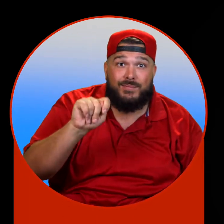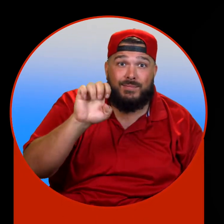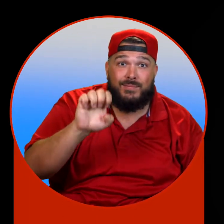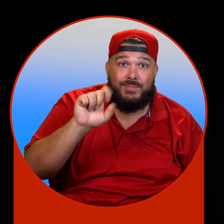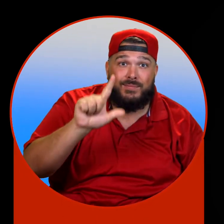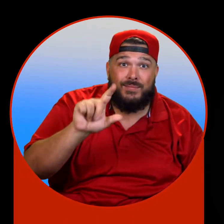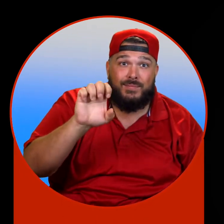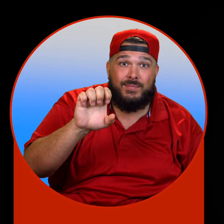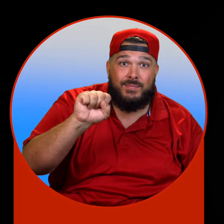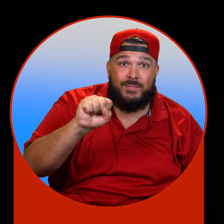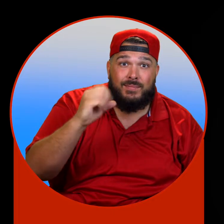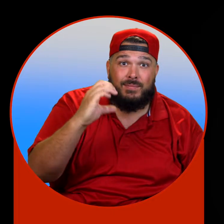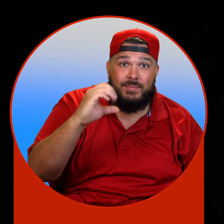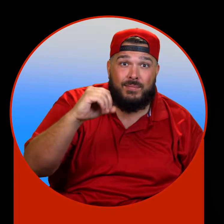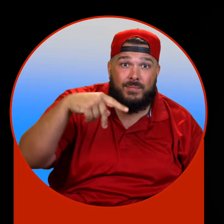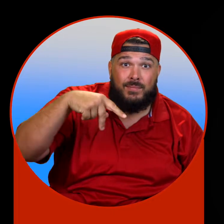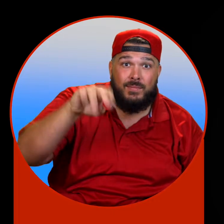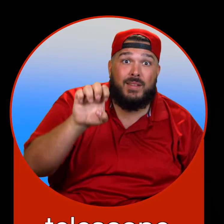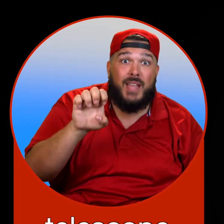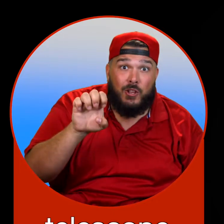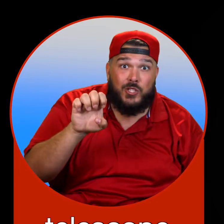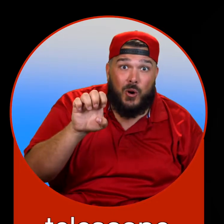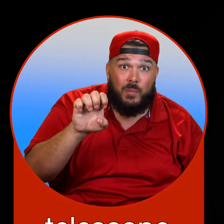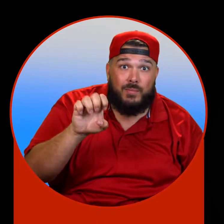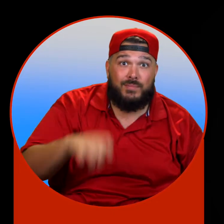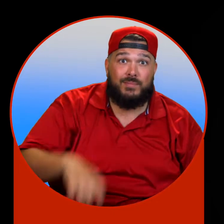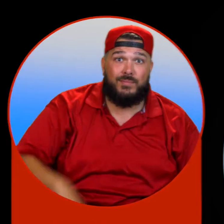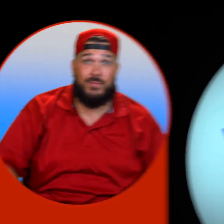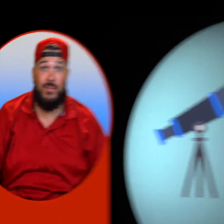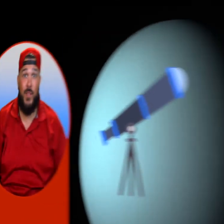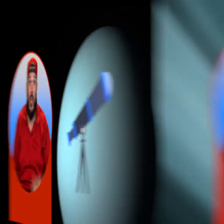telescope.